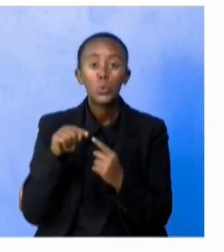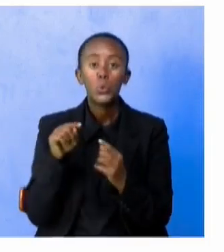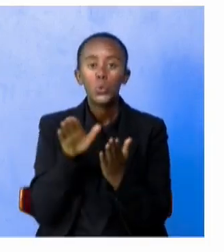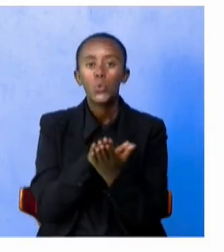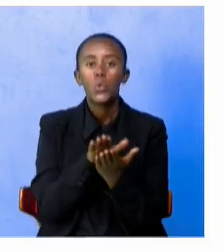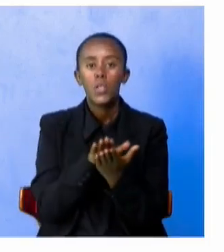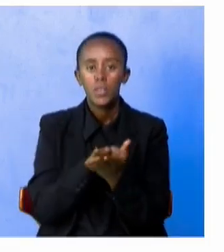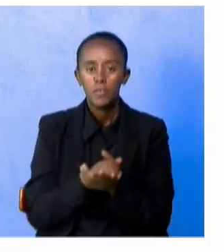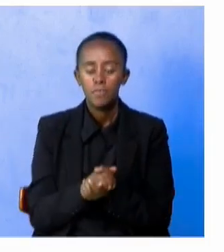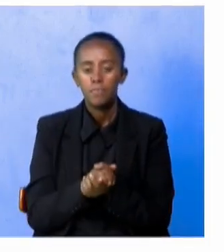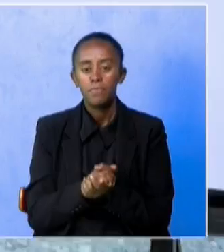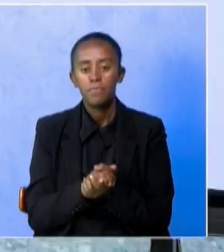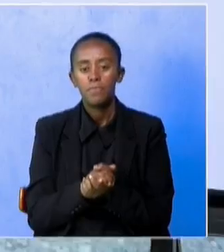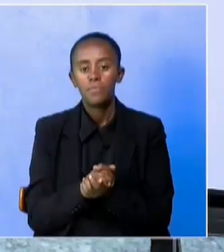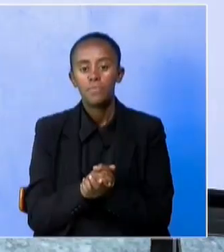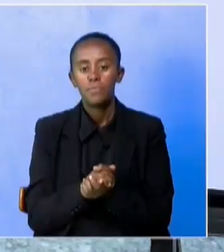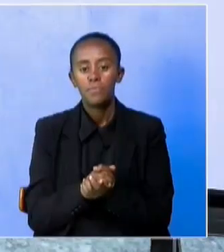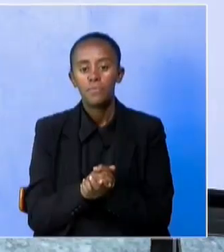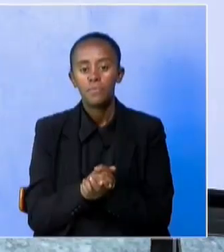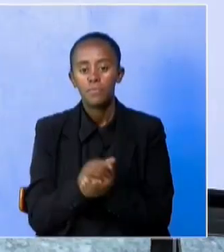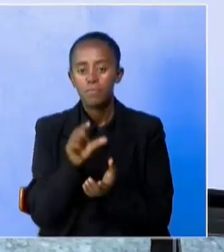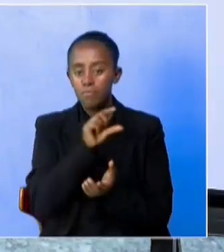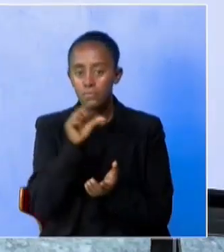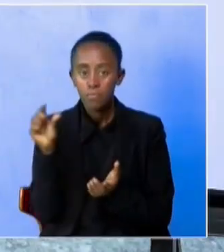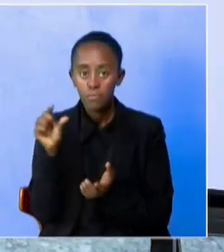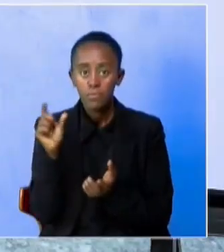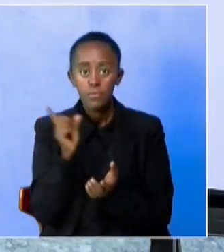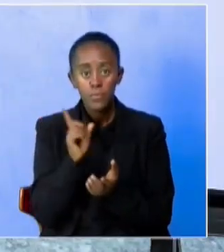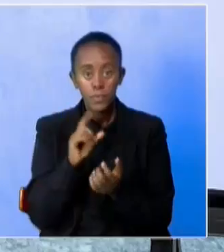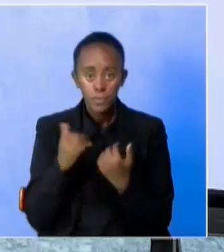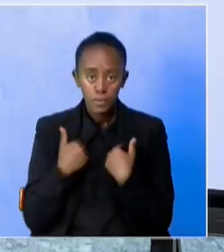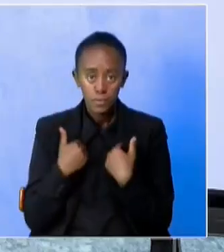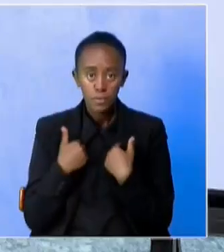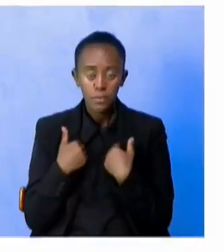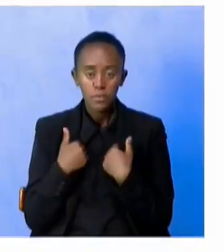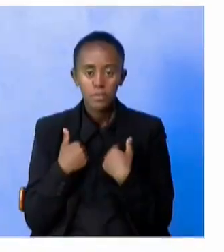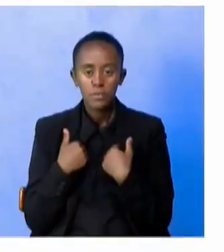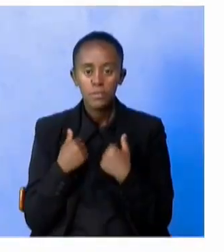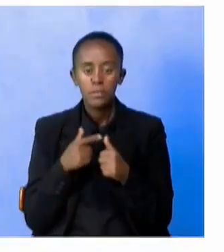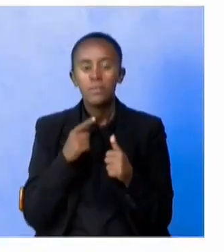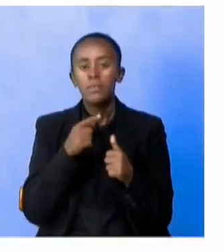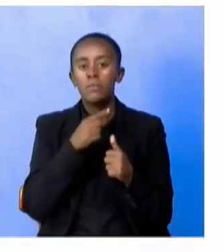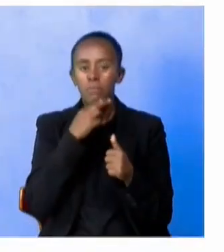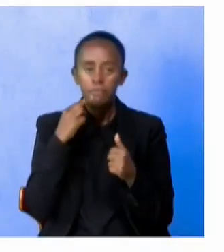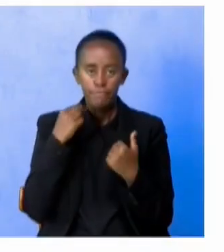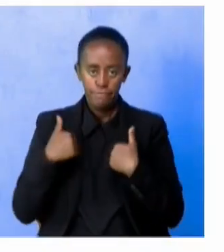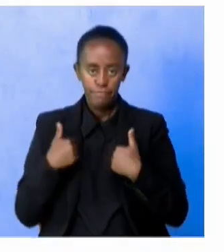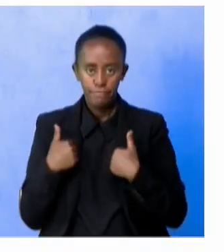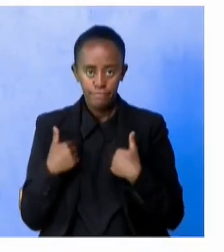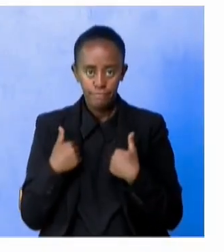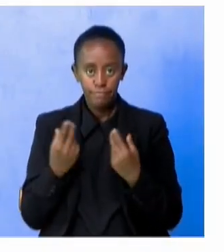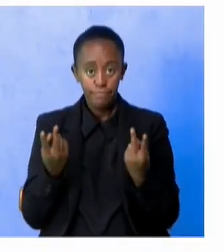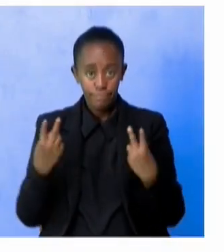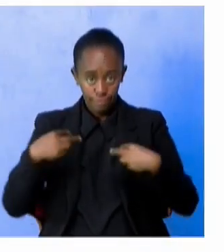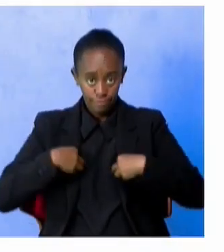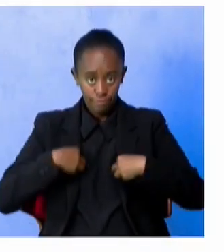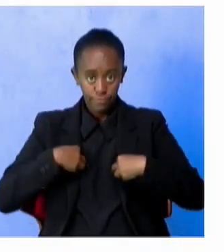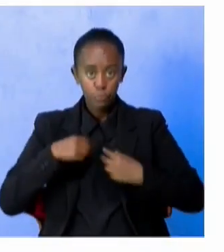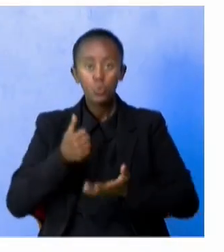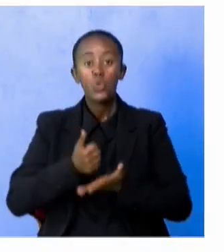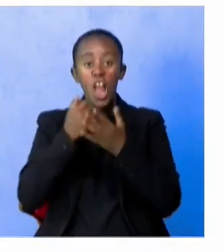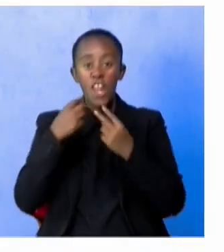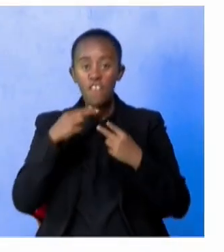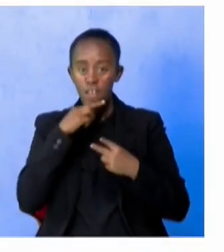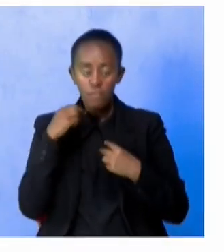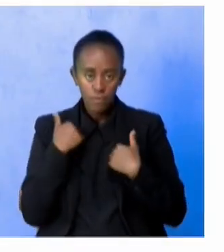Here we have what? The auxiliary verb have with the past participle form of the verb. That